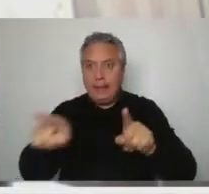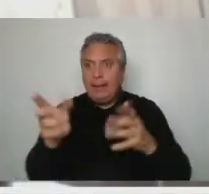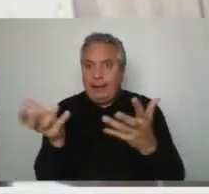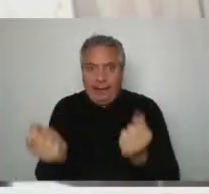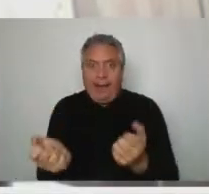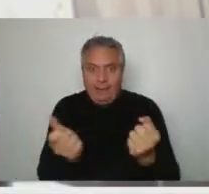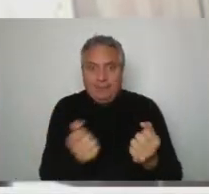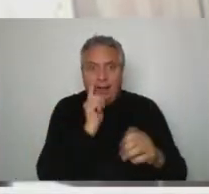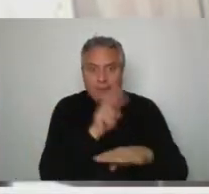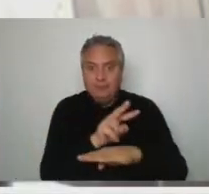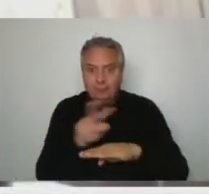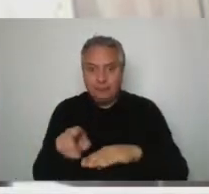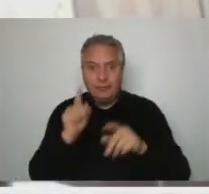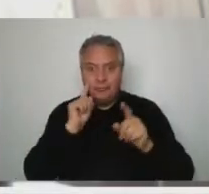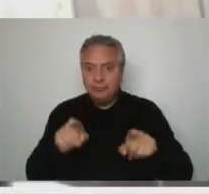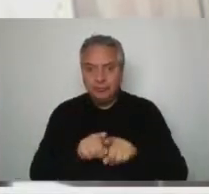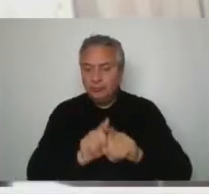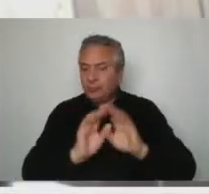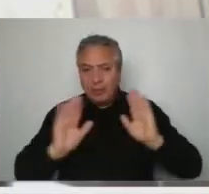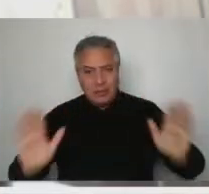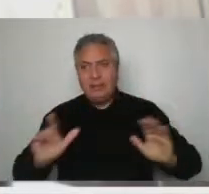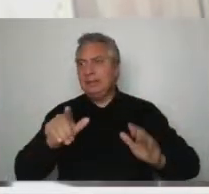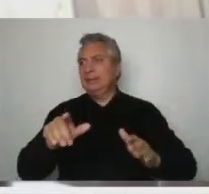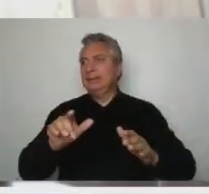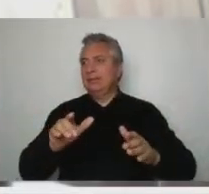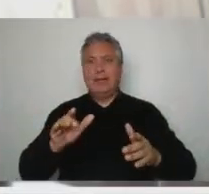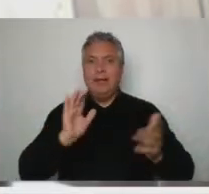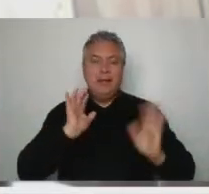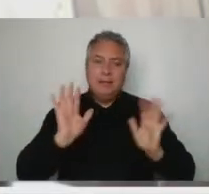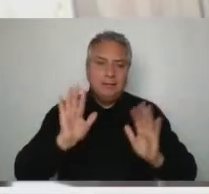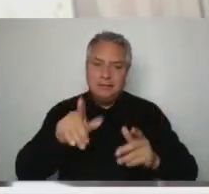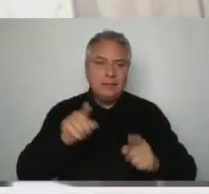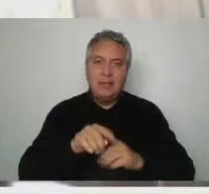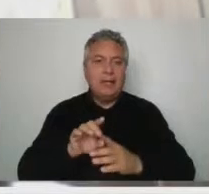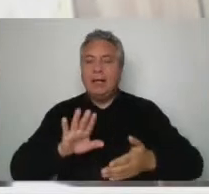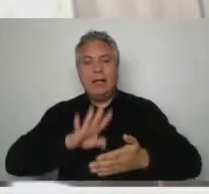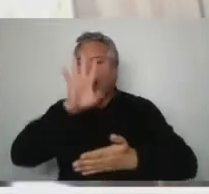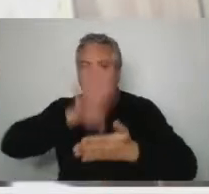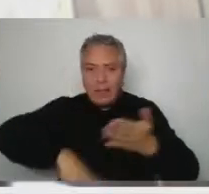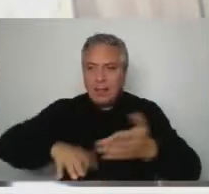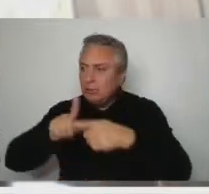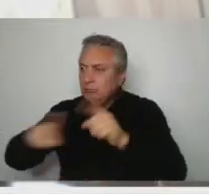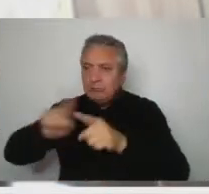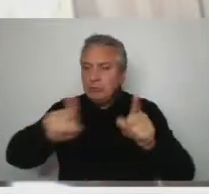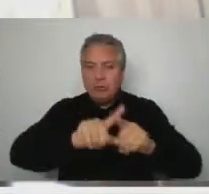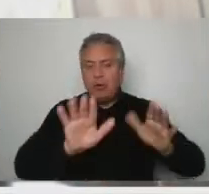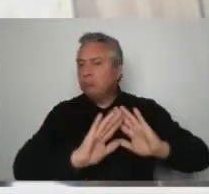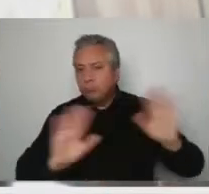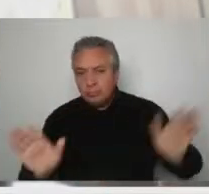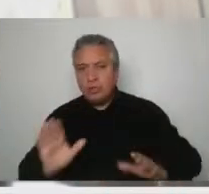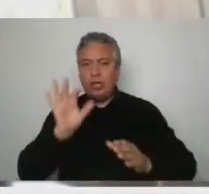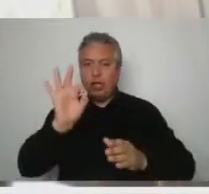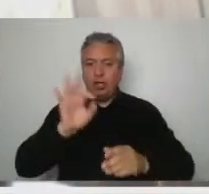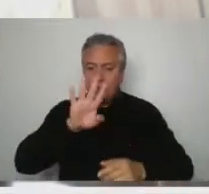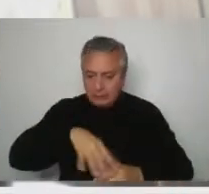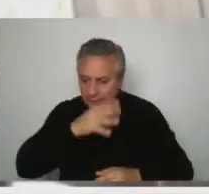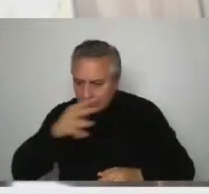diversity is evident, and we have tests in Spanish. We use tests in Spanish and in Portuguese